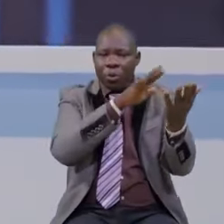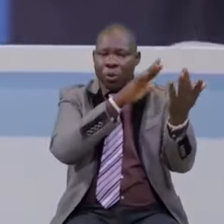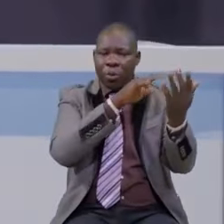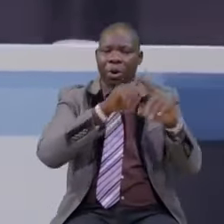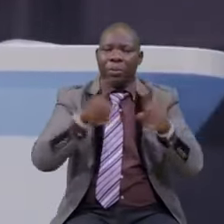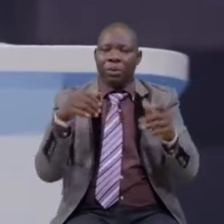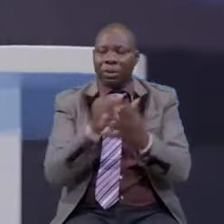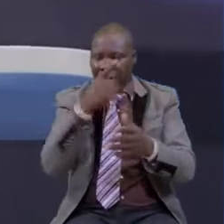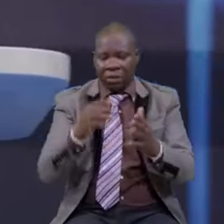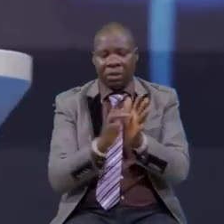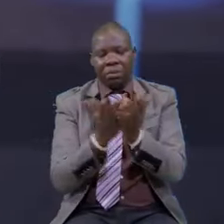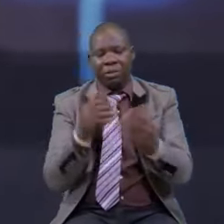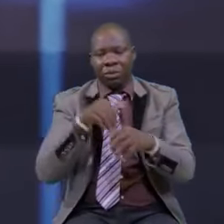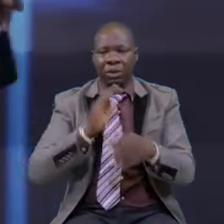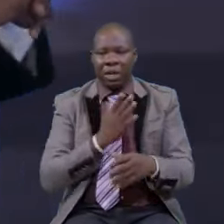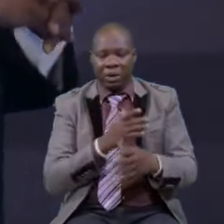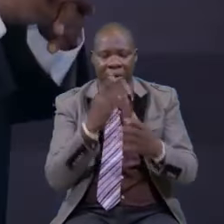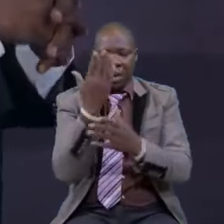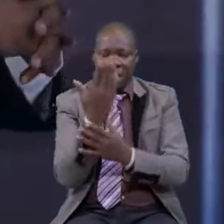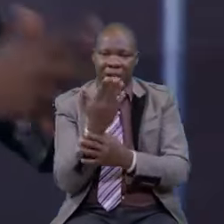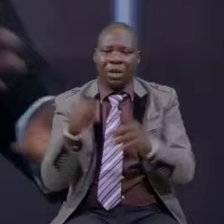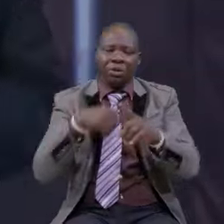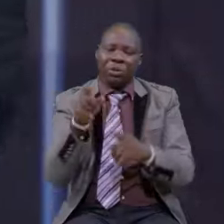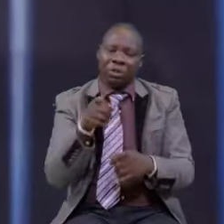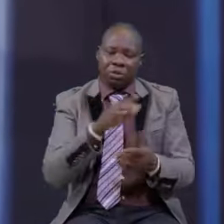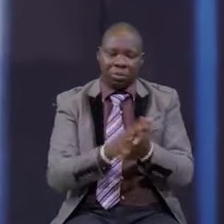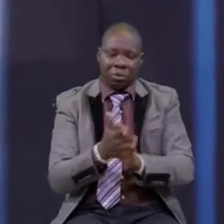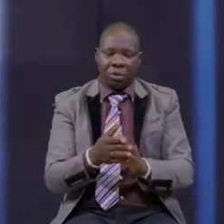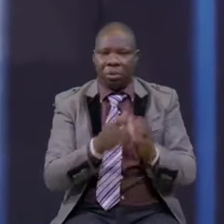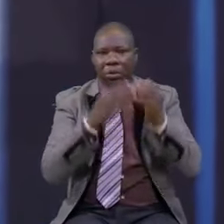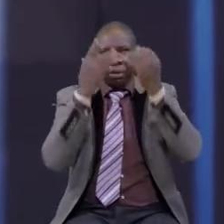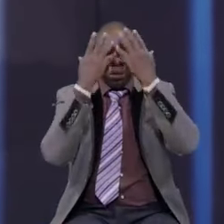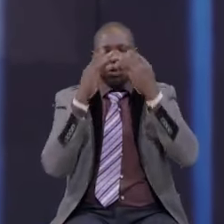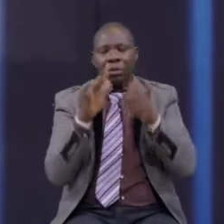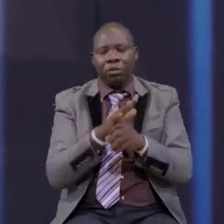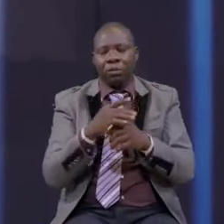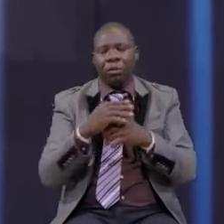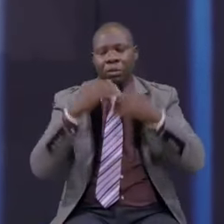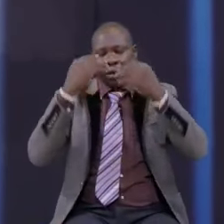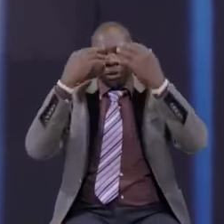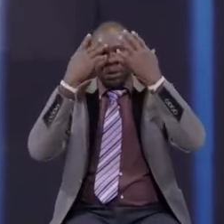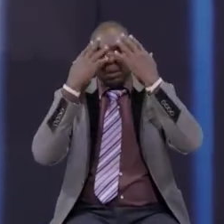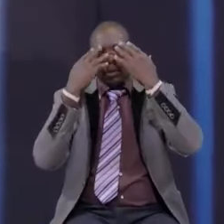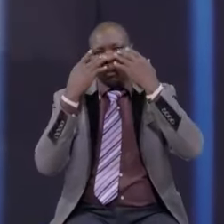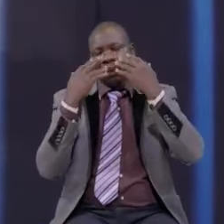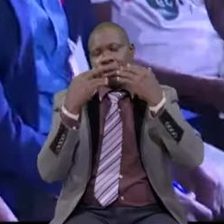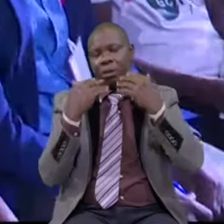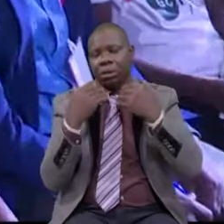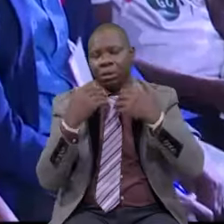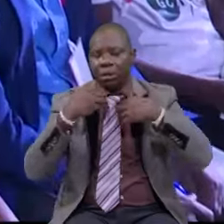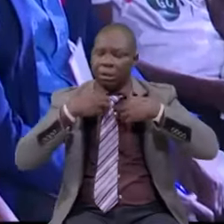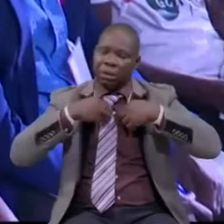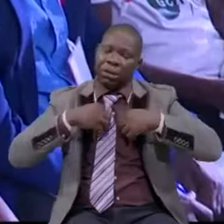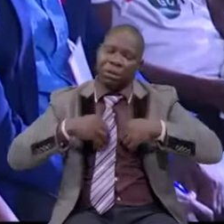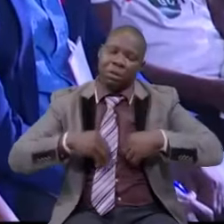sorrowful, when you are sad, when you are distressed, you go there, you find hope.